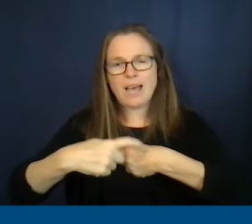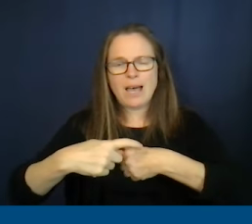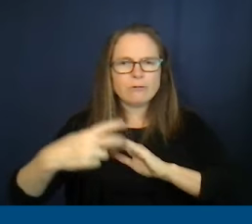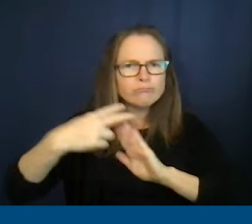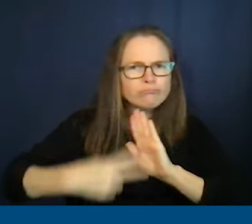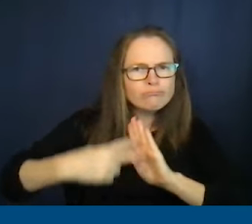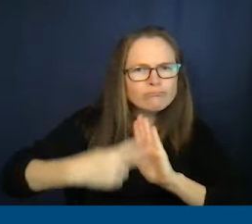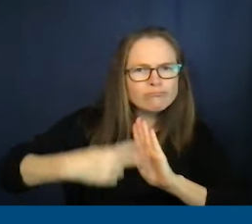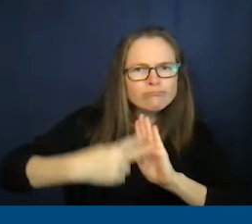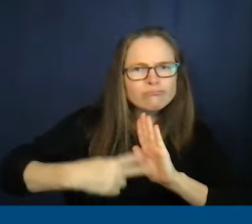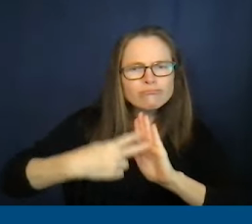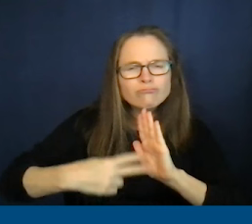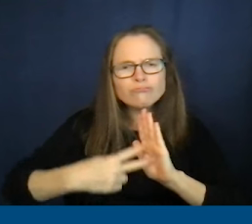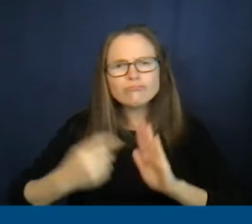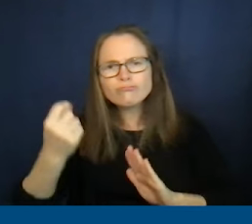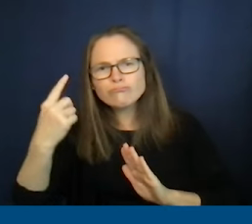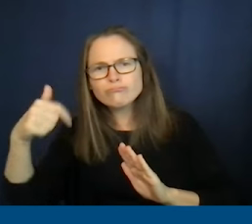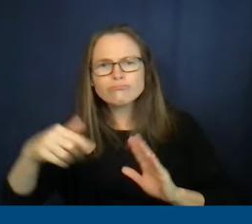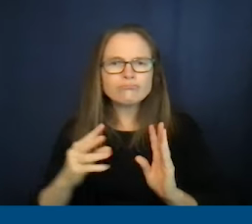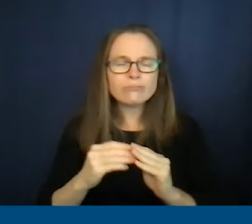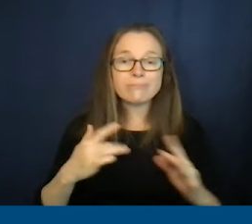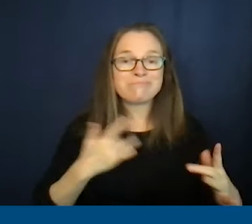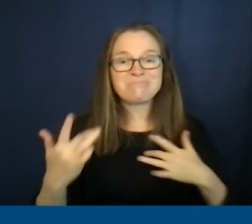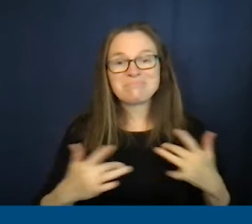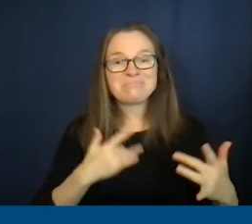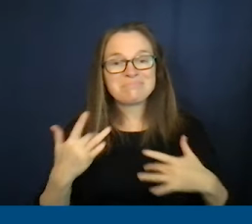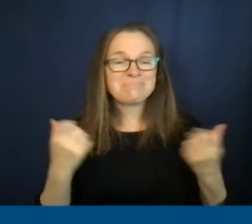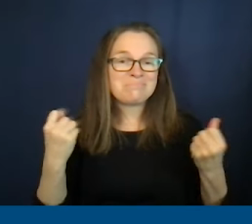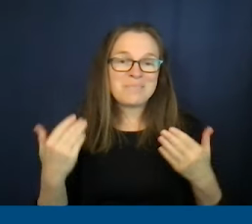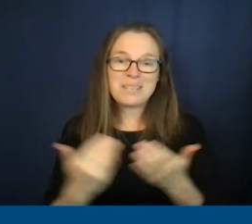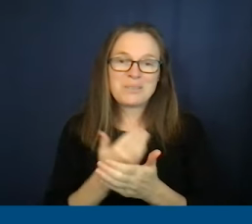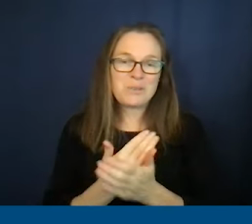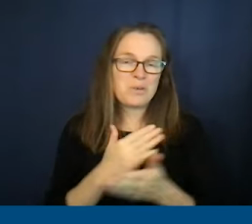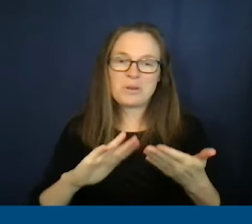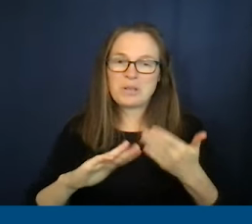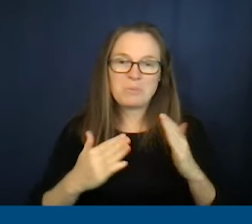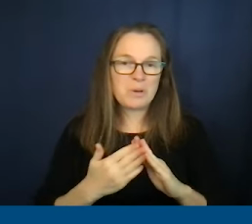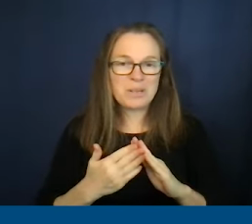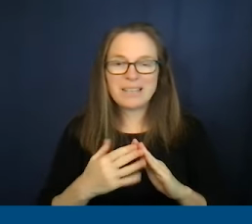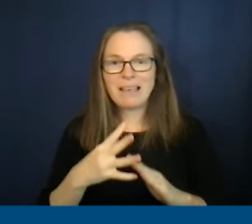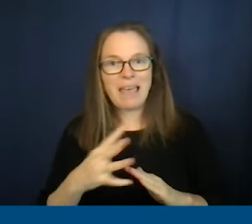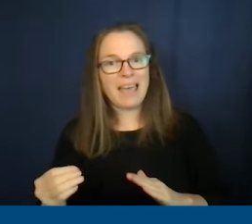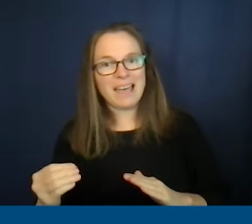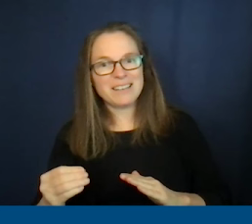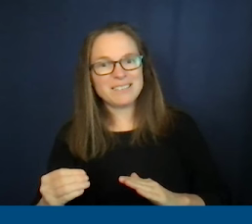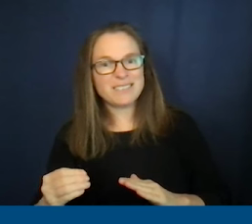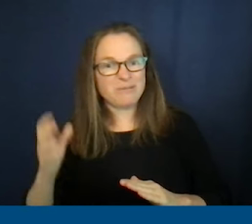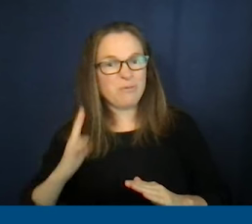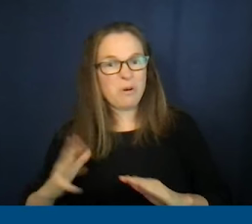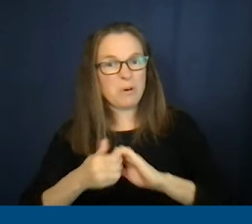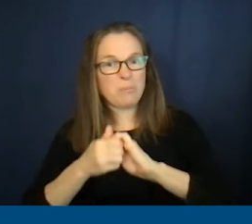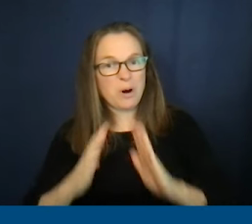budget transparency session. We are so excited to have so many new community and returning community partners